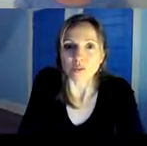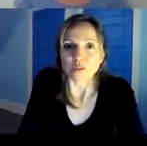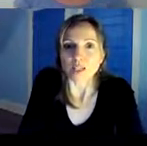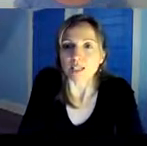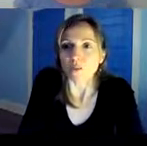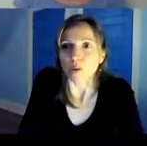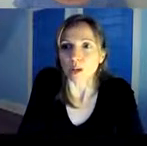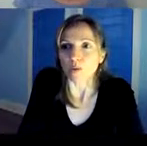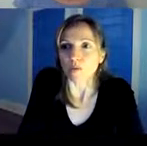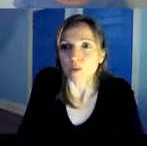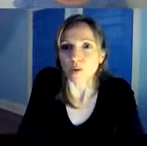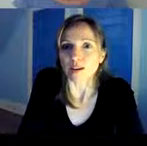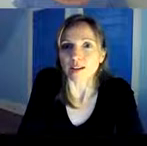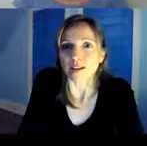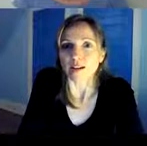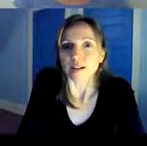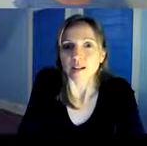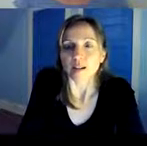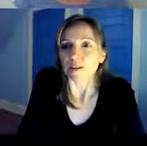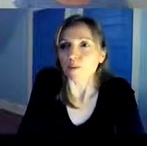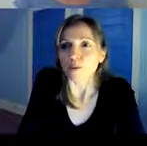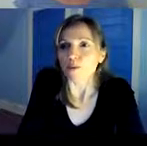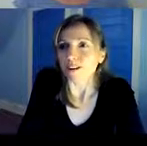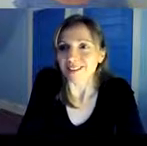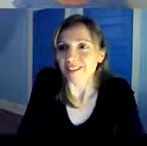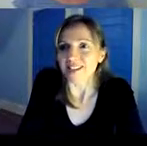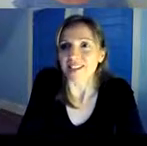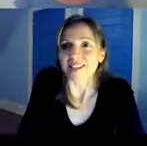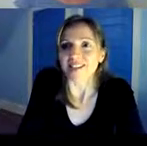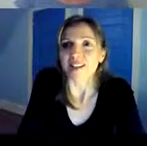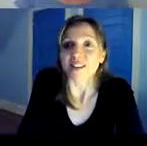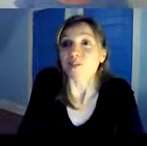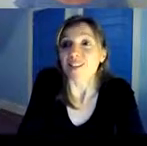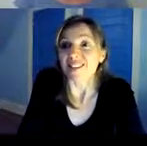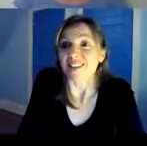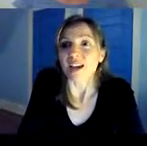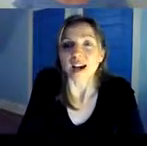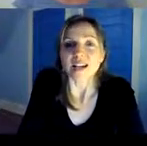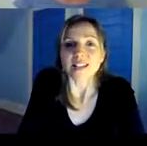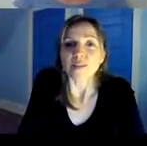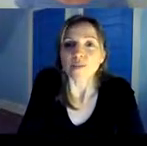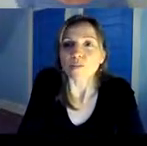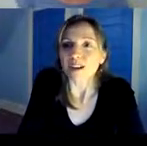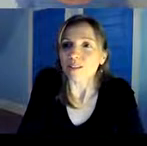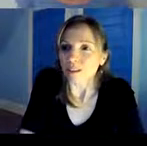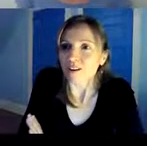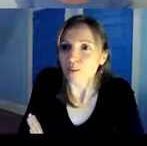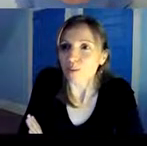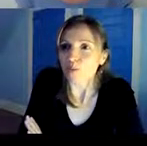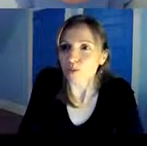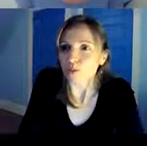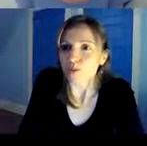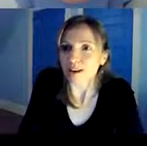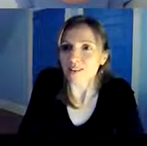And this is what I see when I go for a walk. For as far as I can see, this is what I see. I see the sumac that are